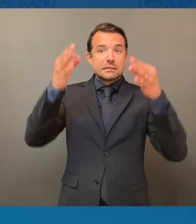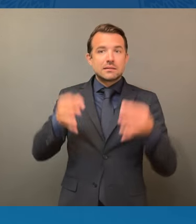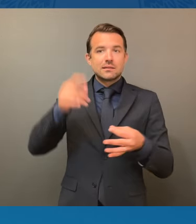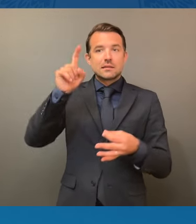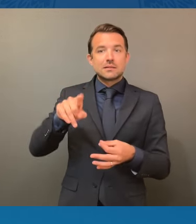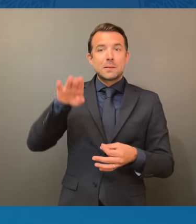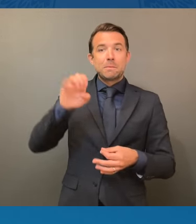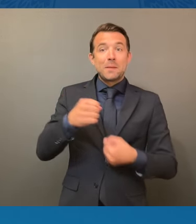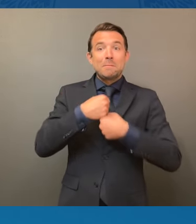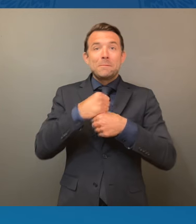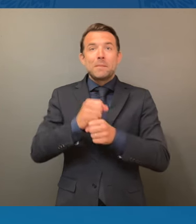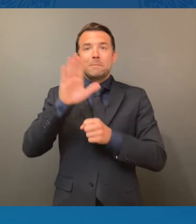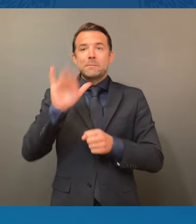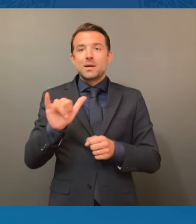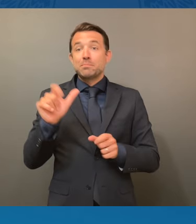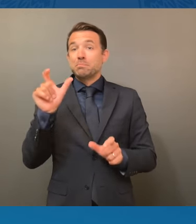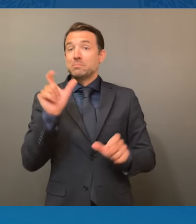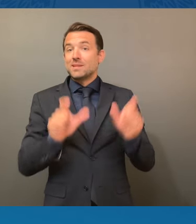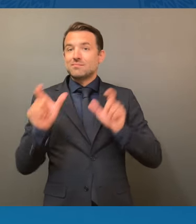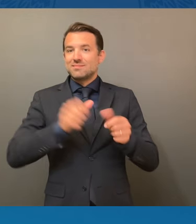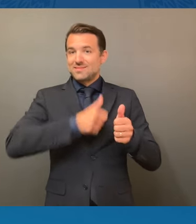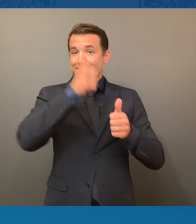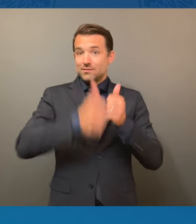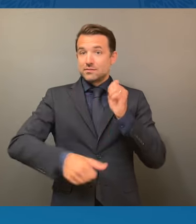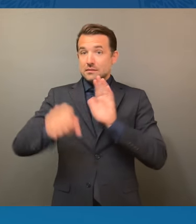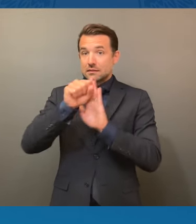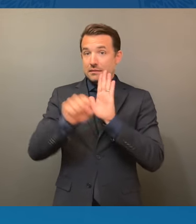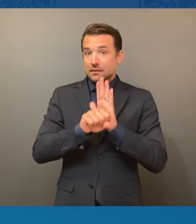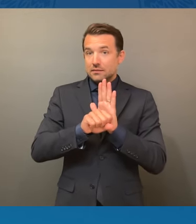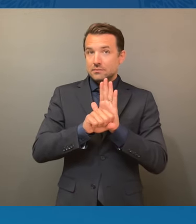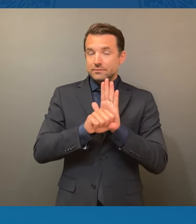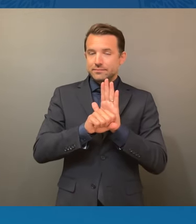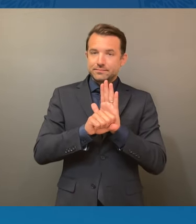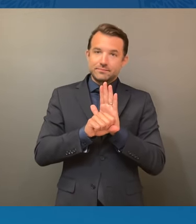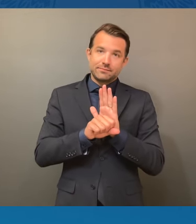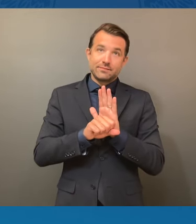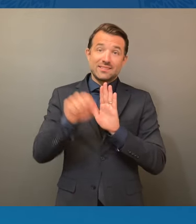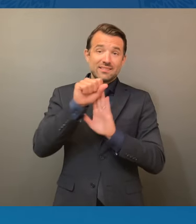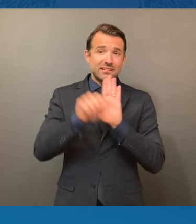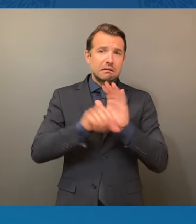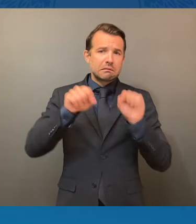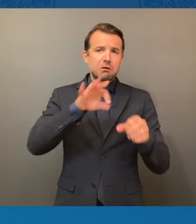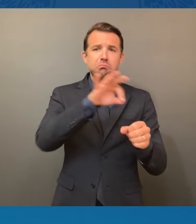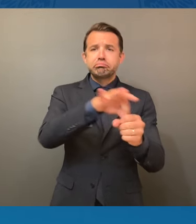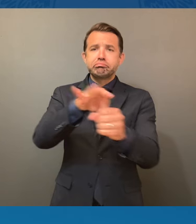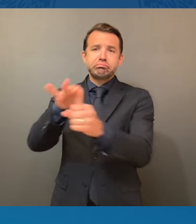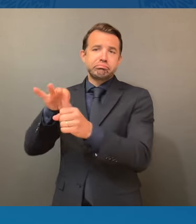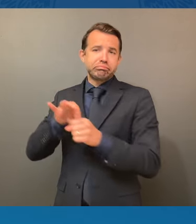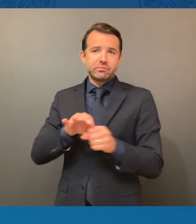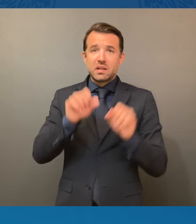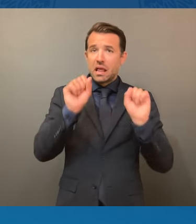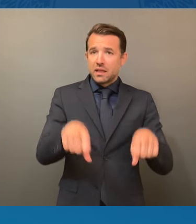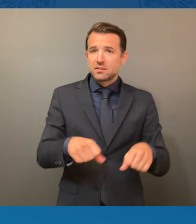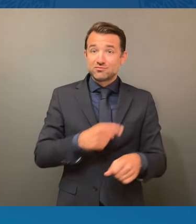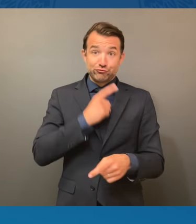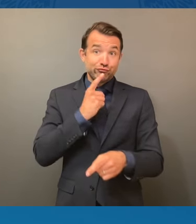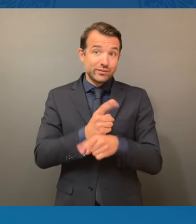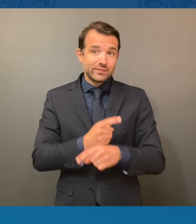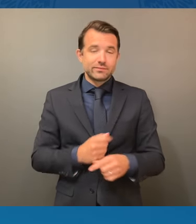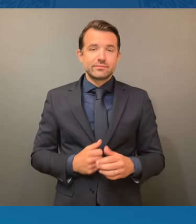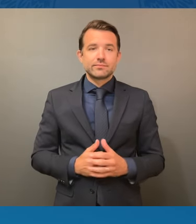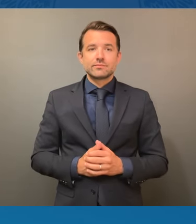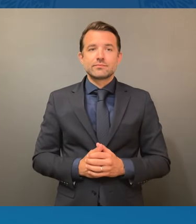folks in the states. People in the states can vote on this, right? But at this